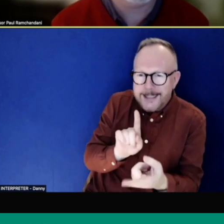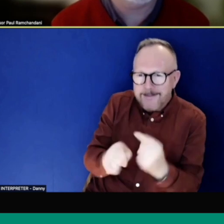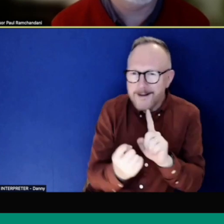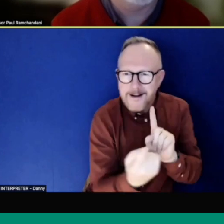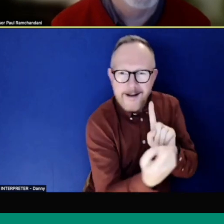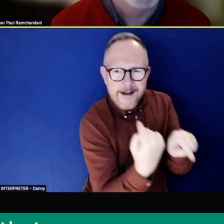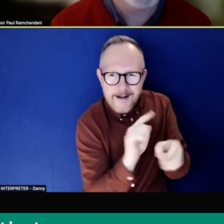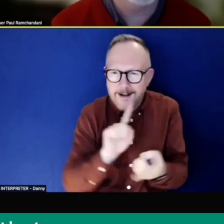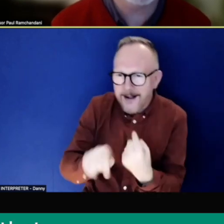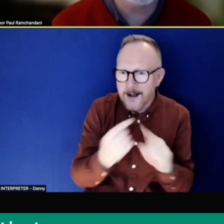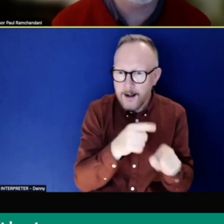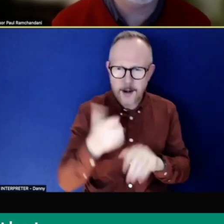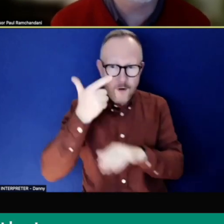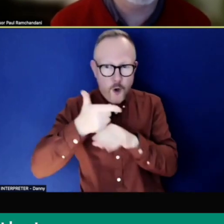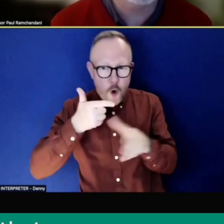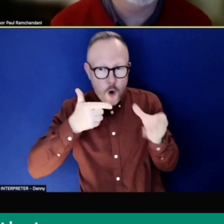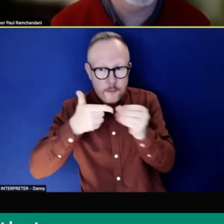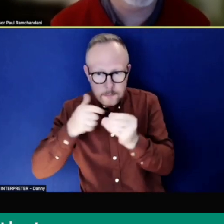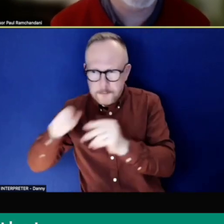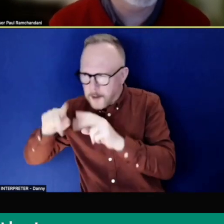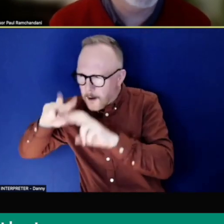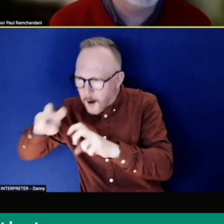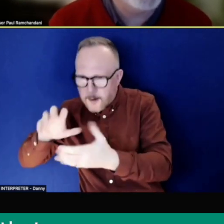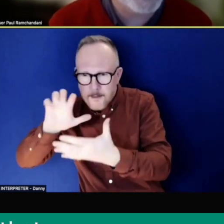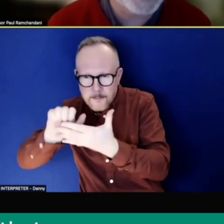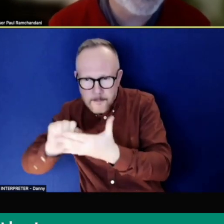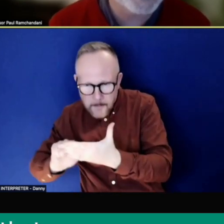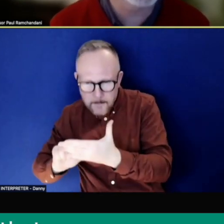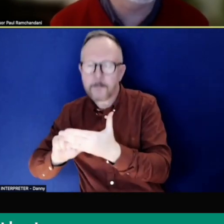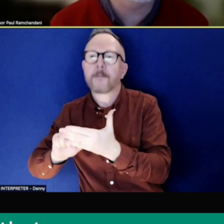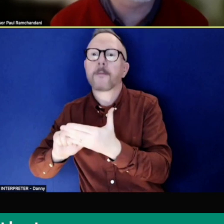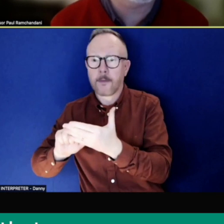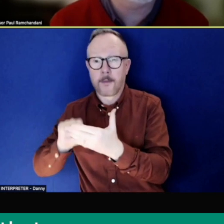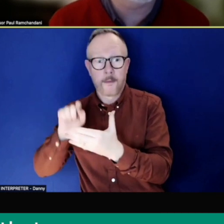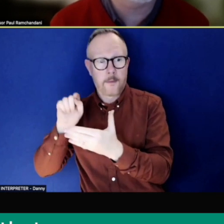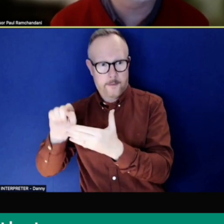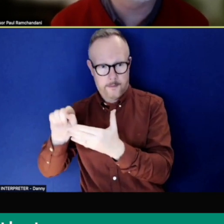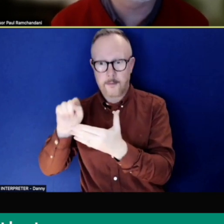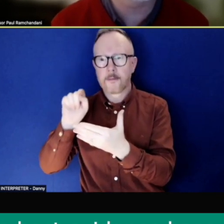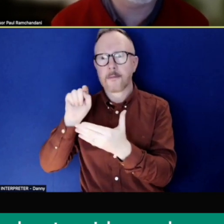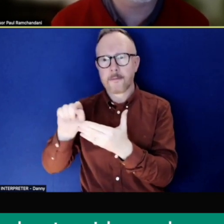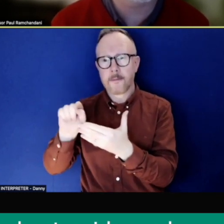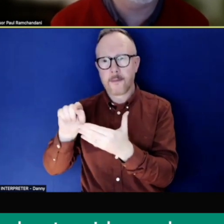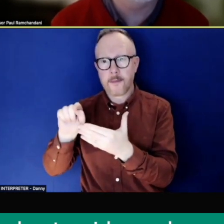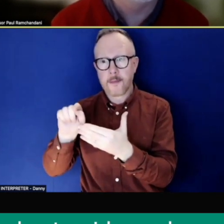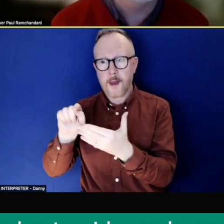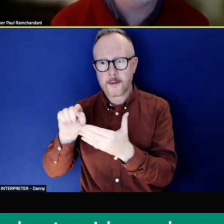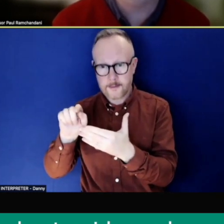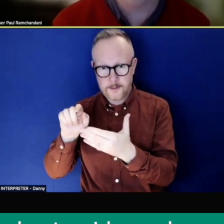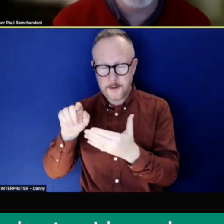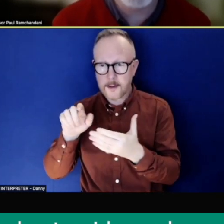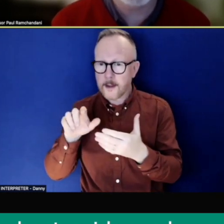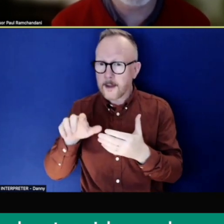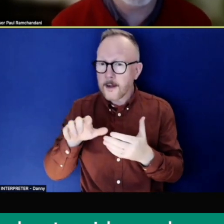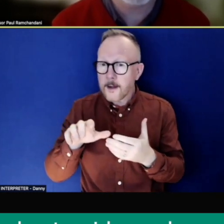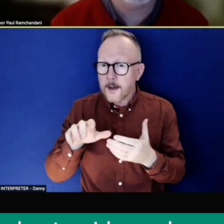you like. So this intervention tries to build on that. We picked this intervention to study for this problem because at the time, it was the